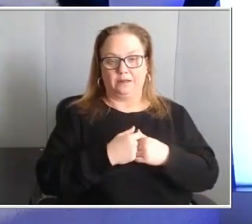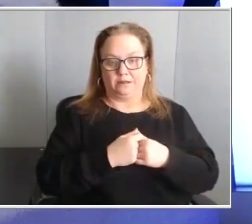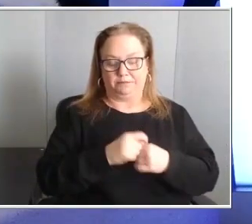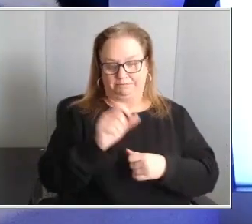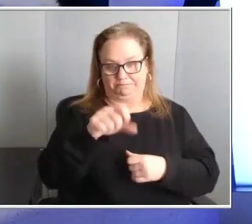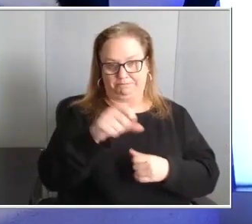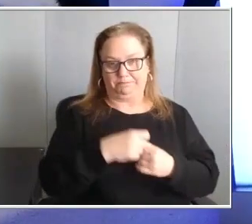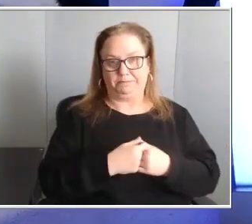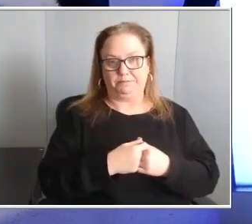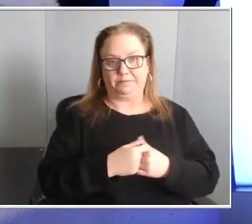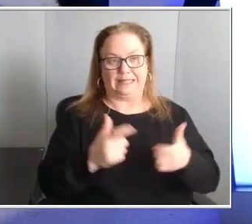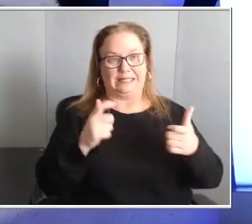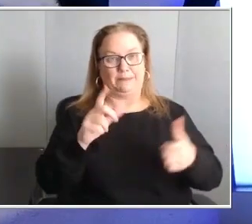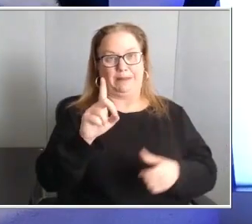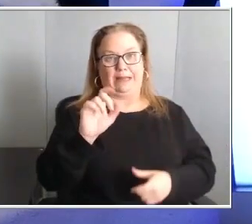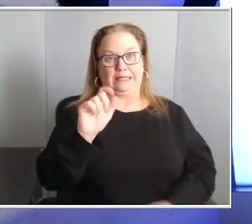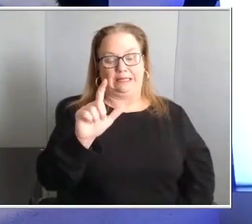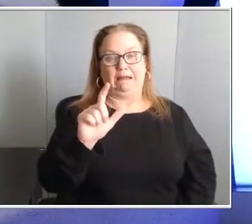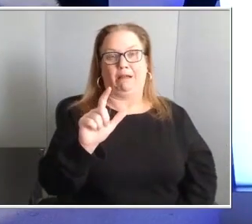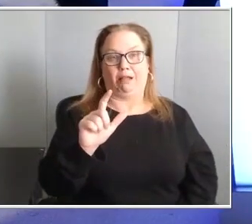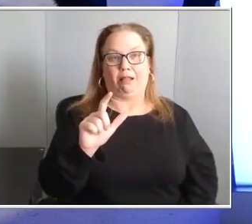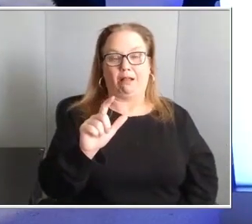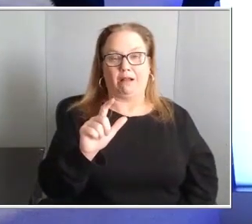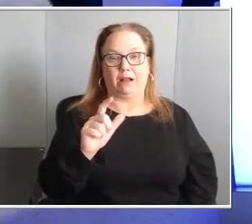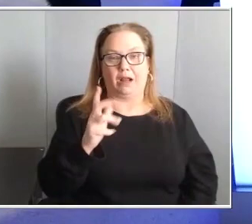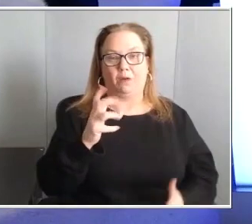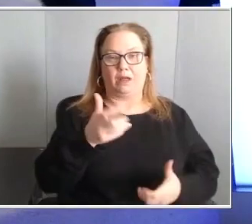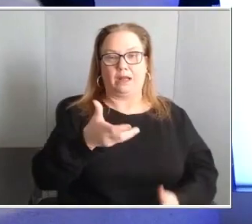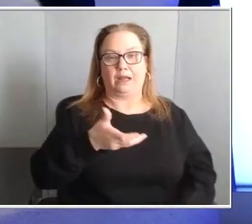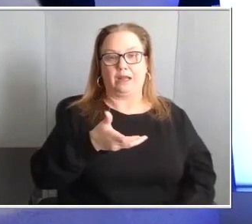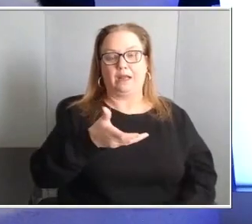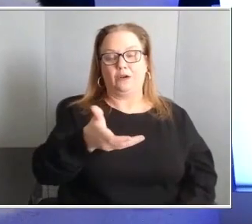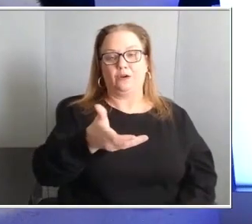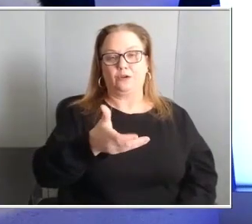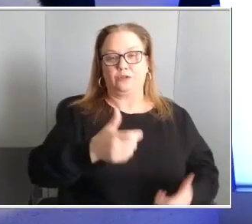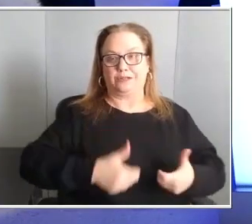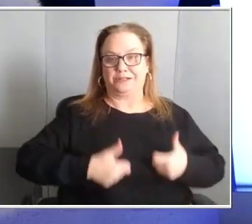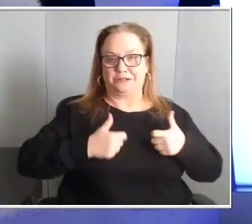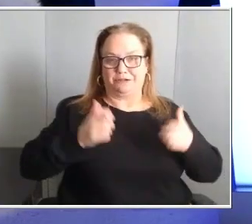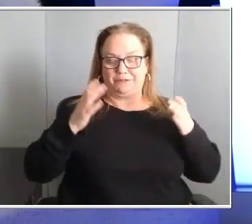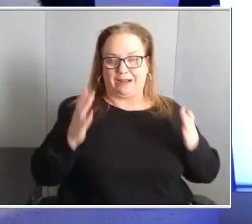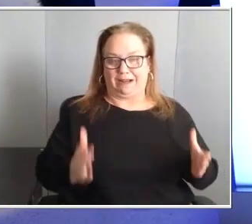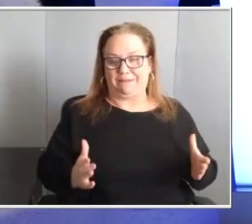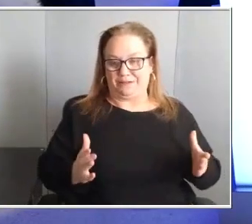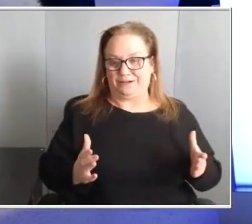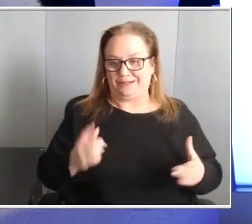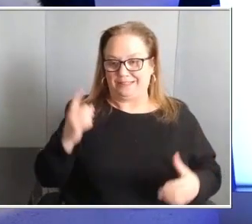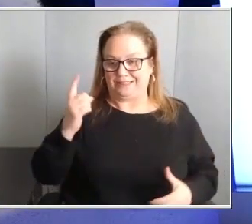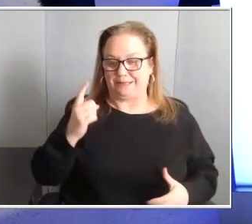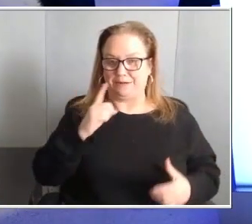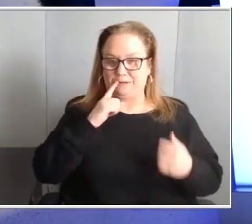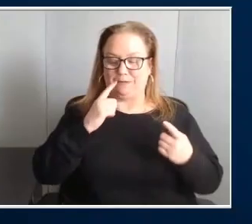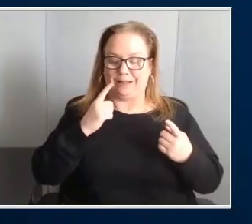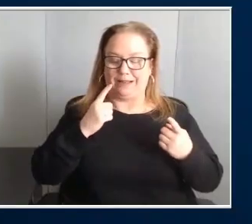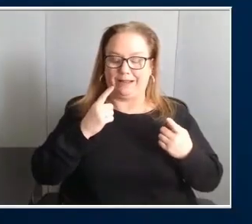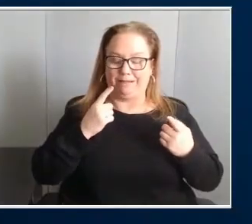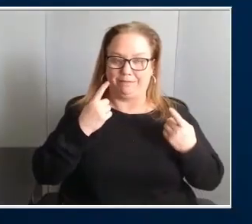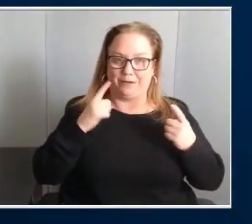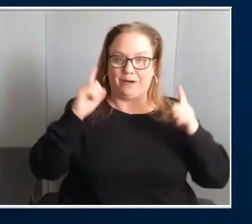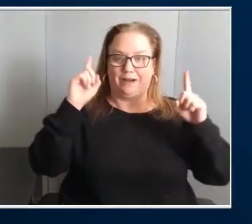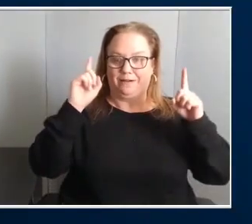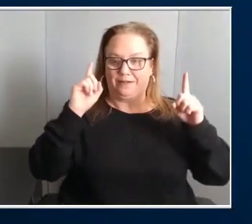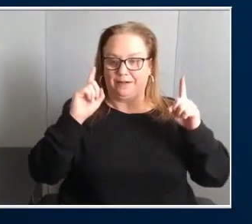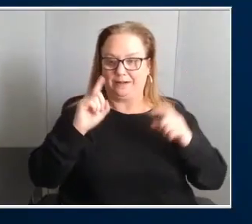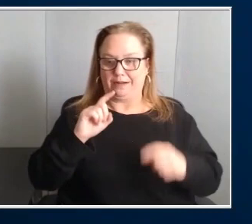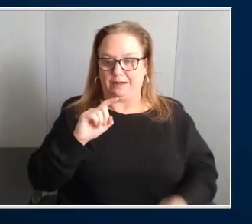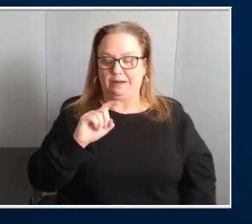This is a big deal, folks, and I would like to introduce a survivor of this and someone who's really thrived. Michael